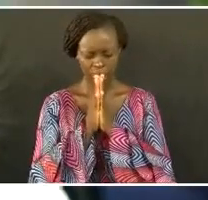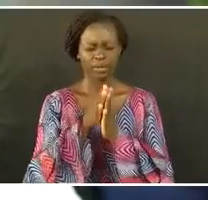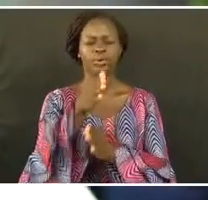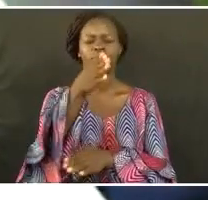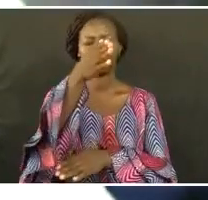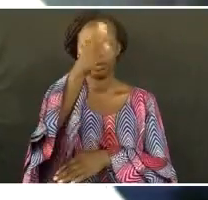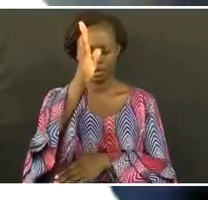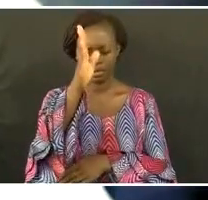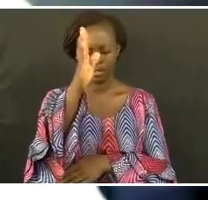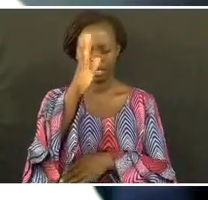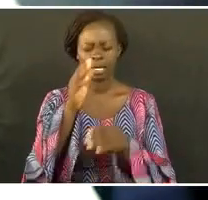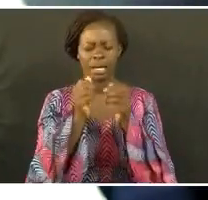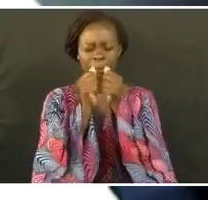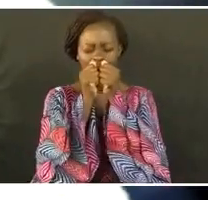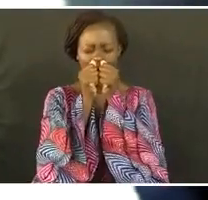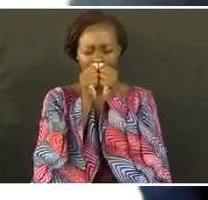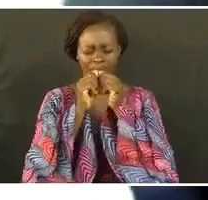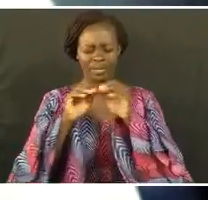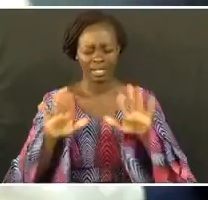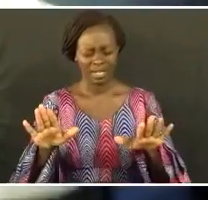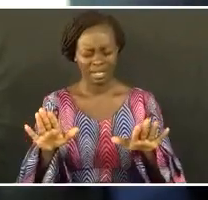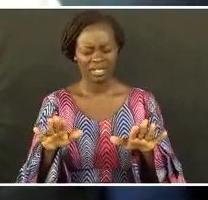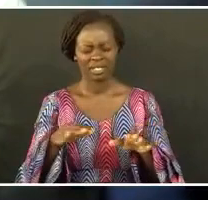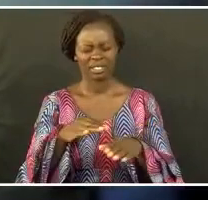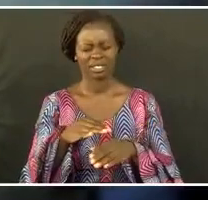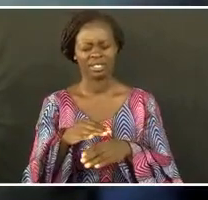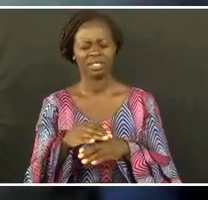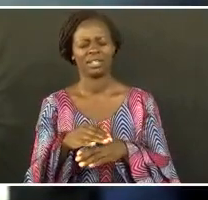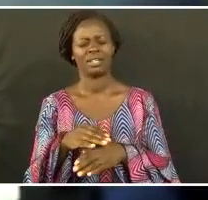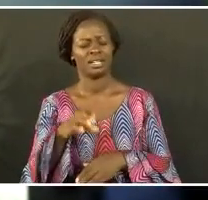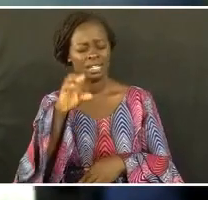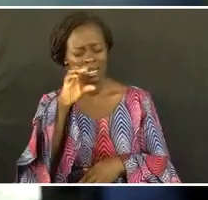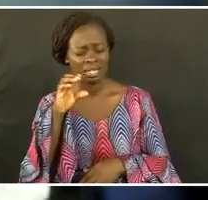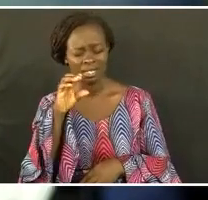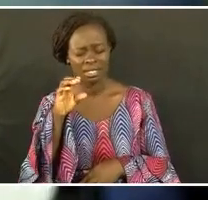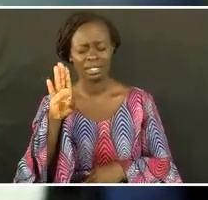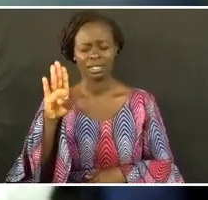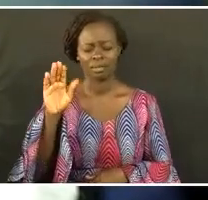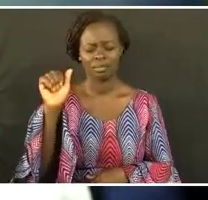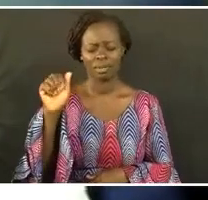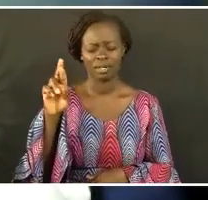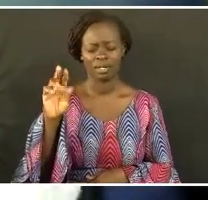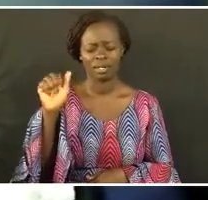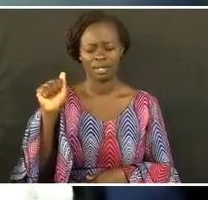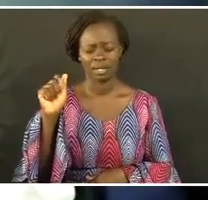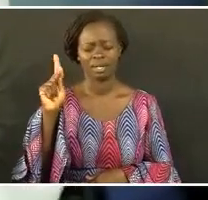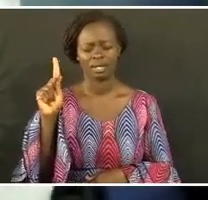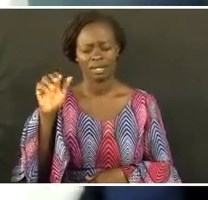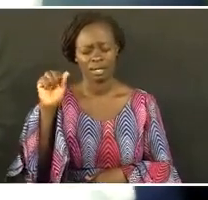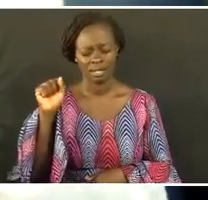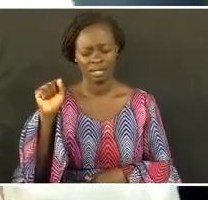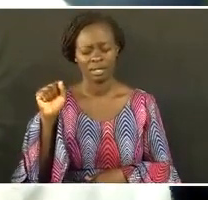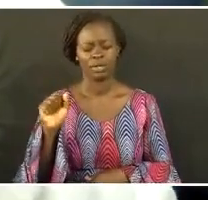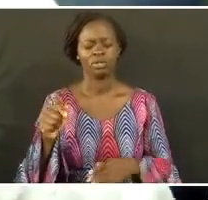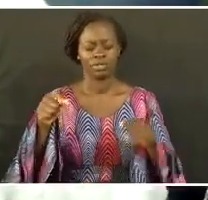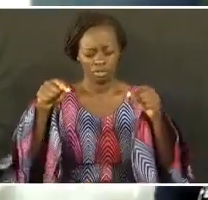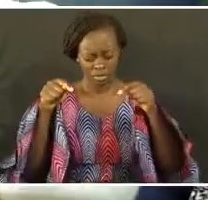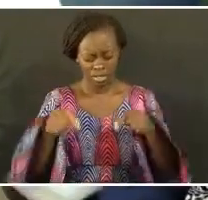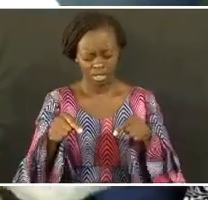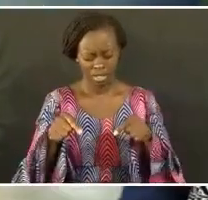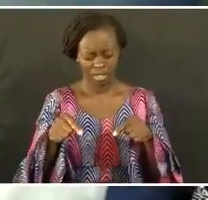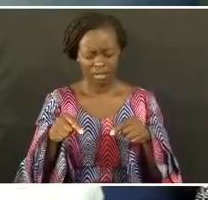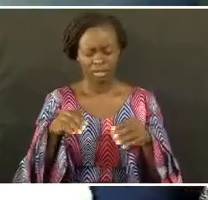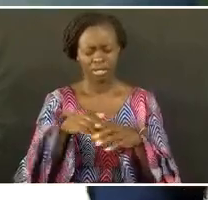Lord, bless my cousin Baraka before we start. In Jesus' name,